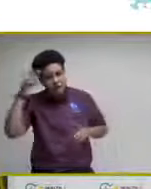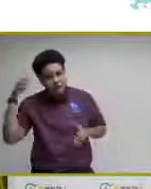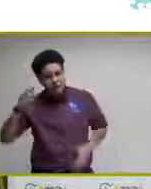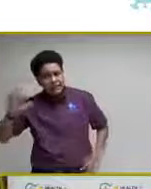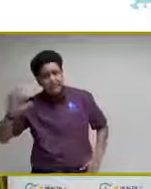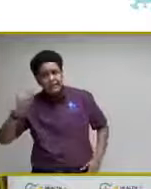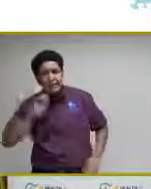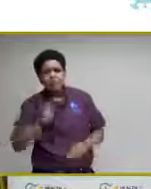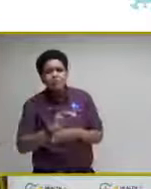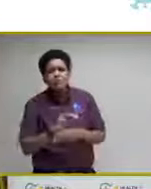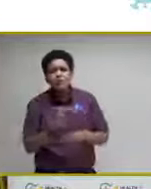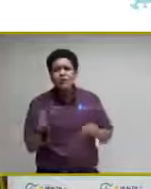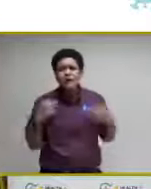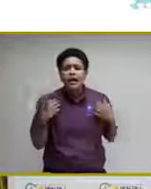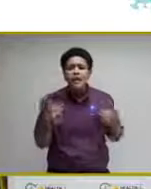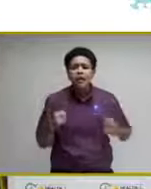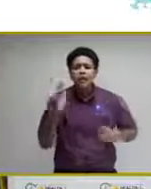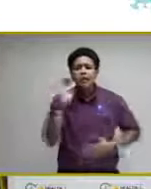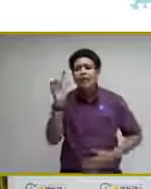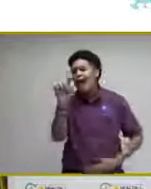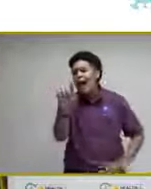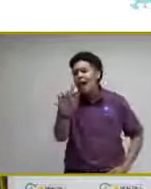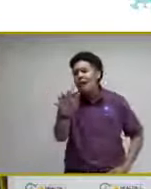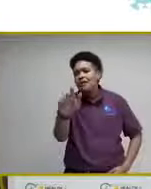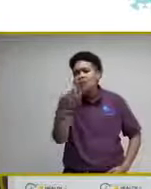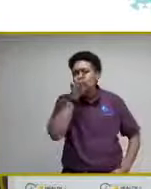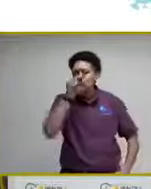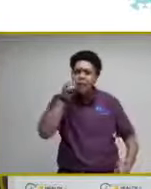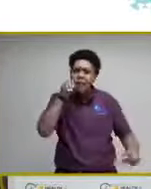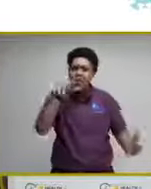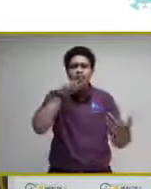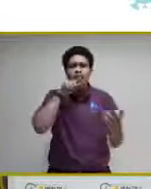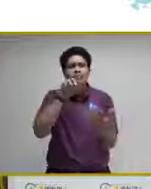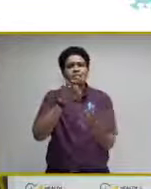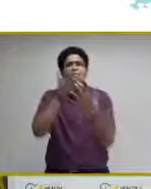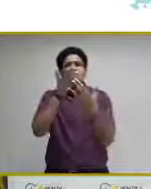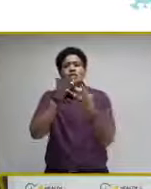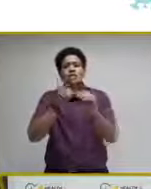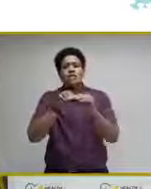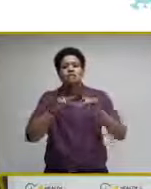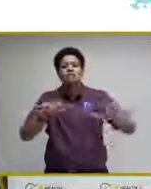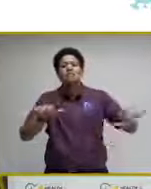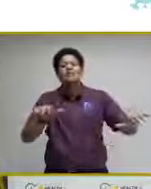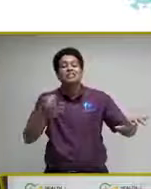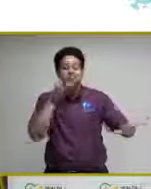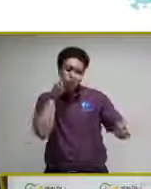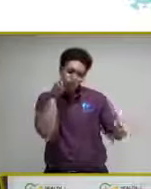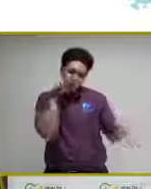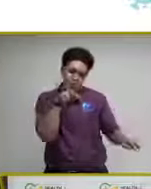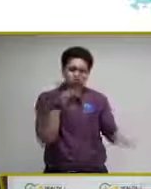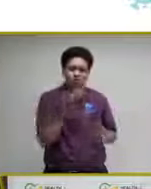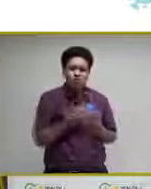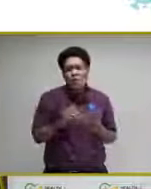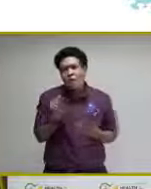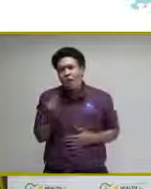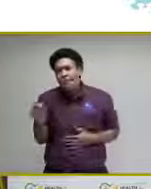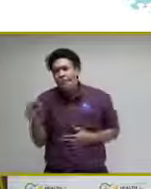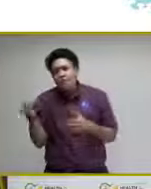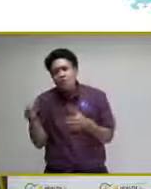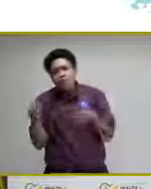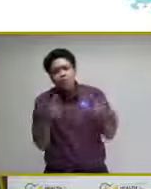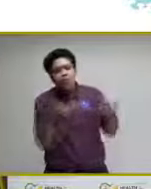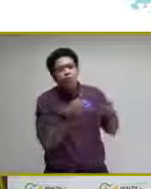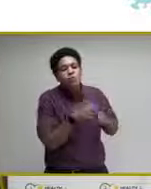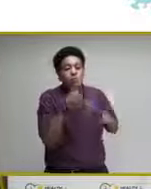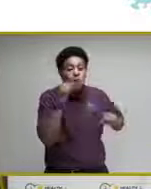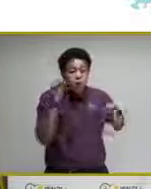the Minister of Health and Wellness will be asked to provide special dispensations to look at some other groups that